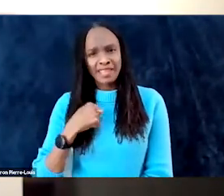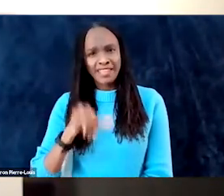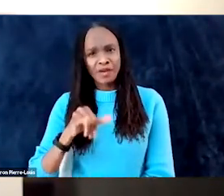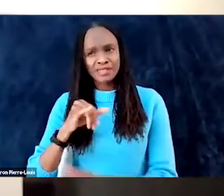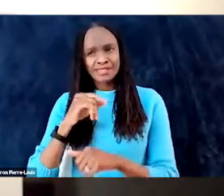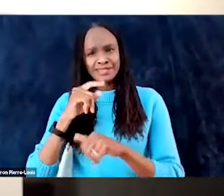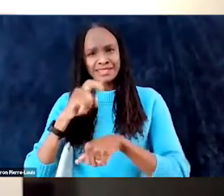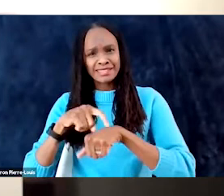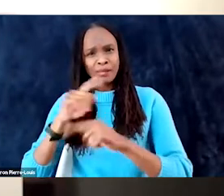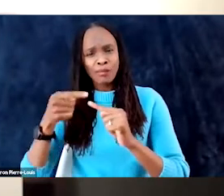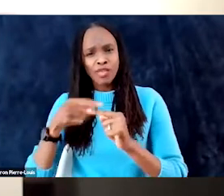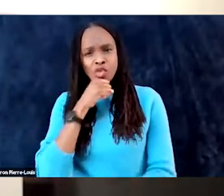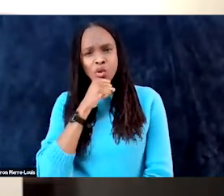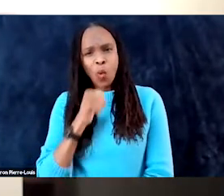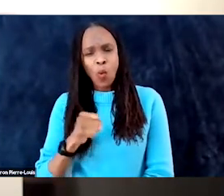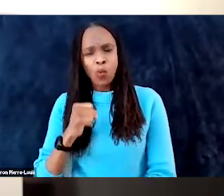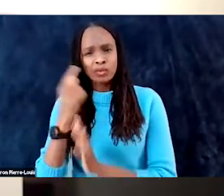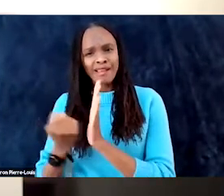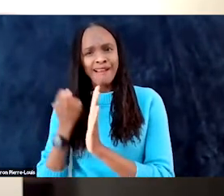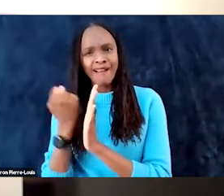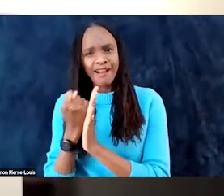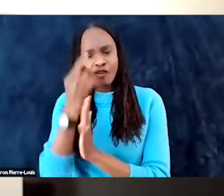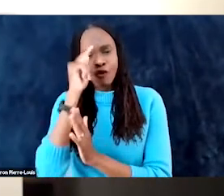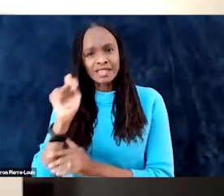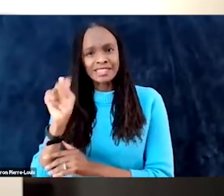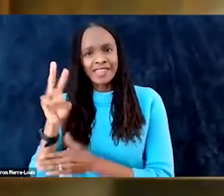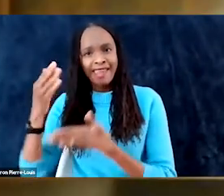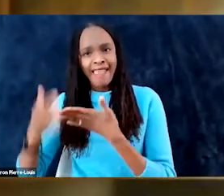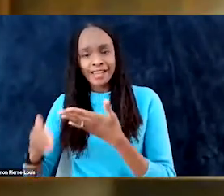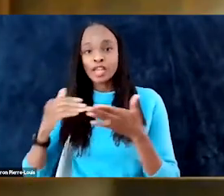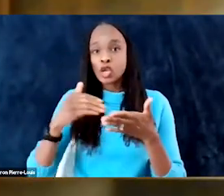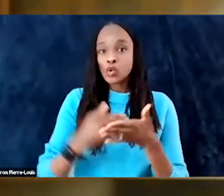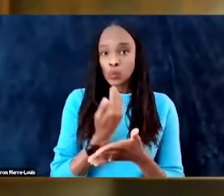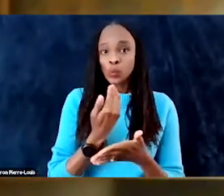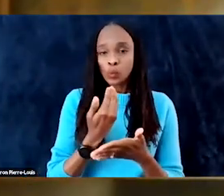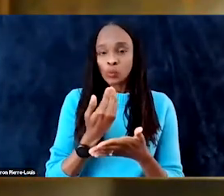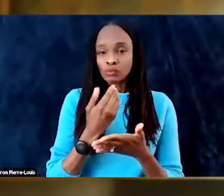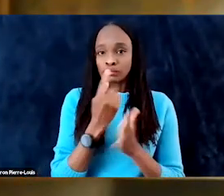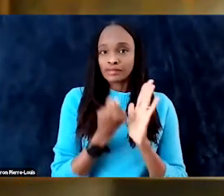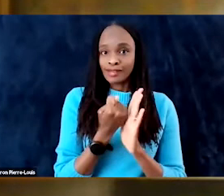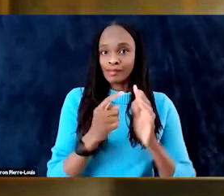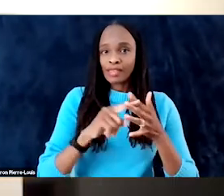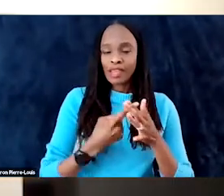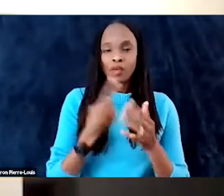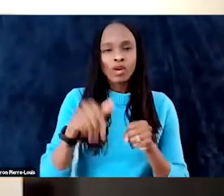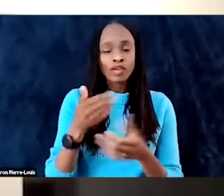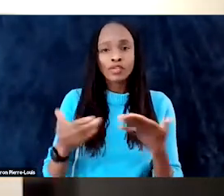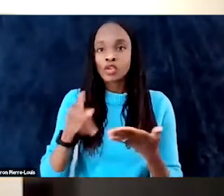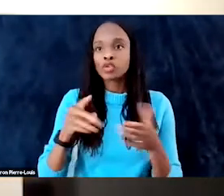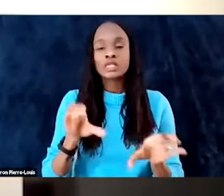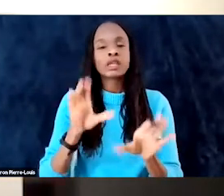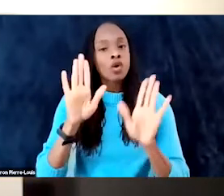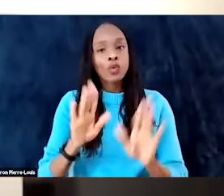old era of television ended and the new one began. And just one other thing, you did such a great